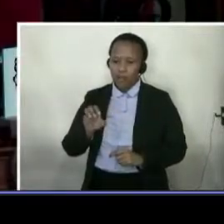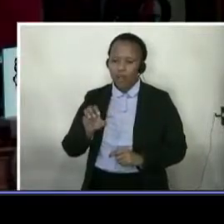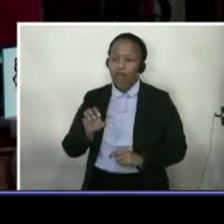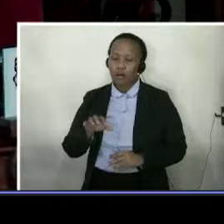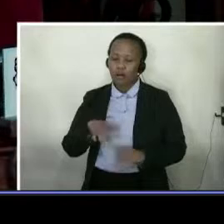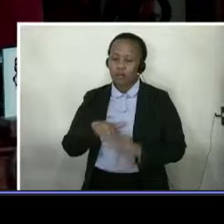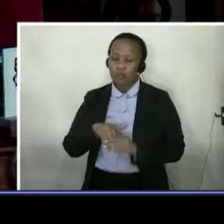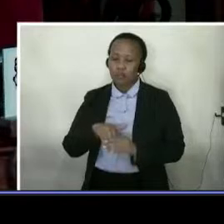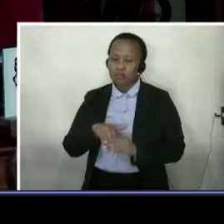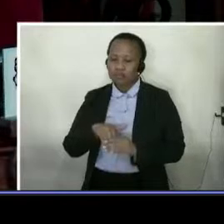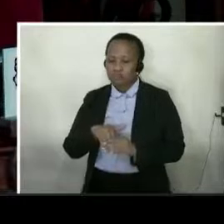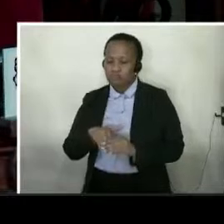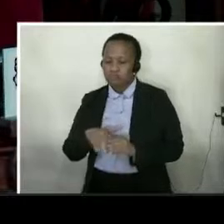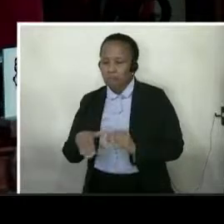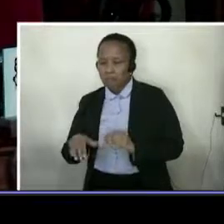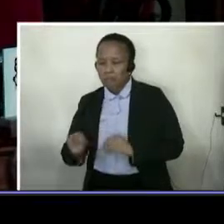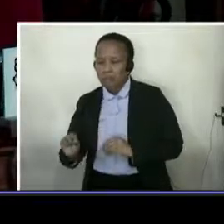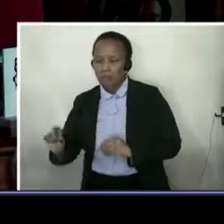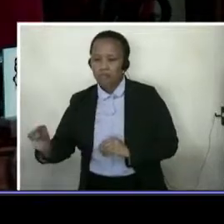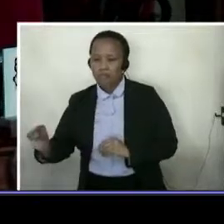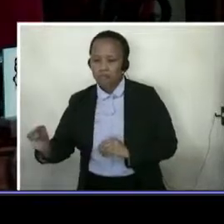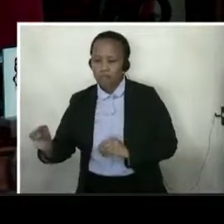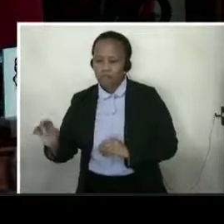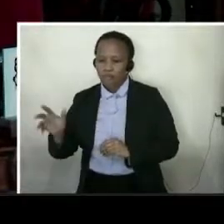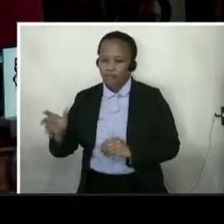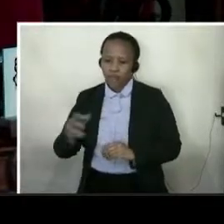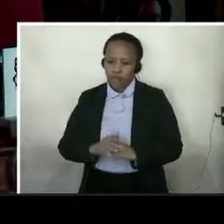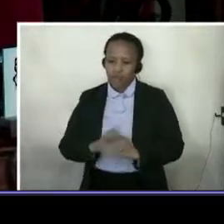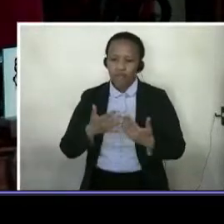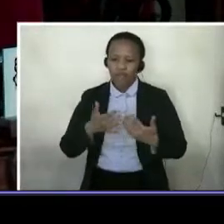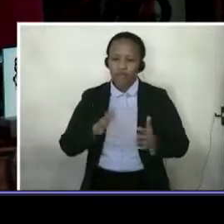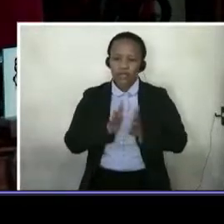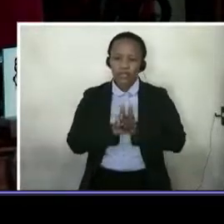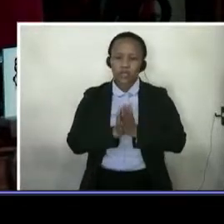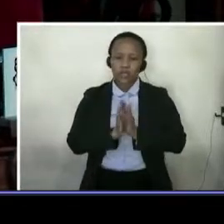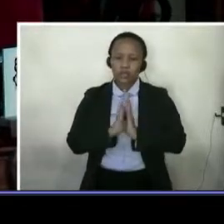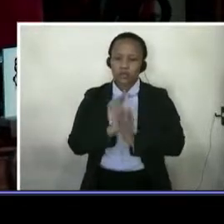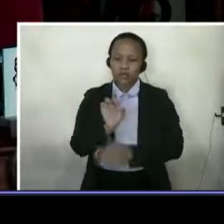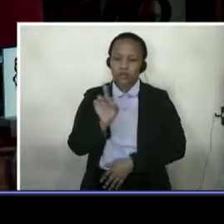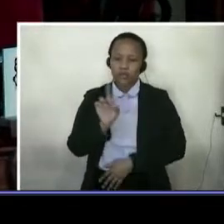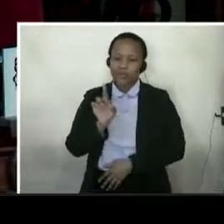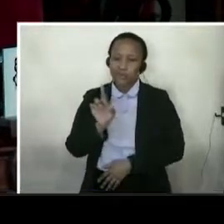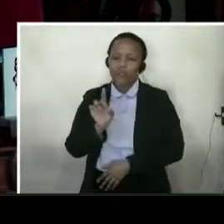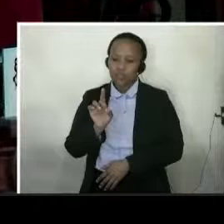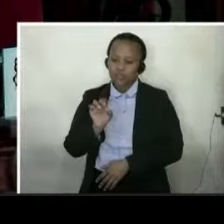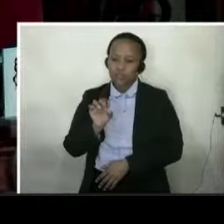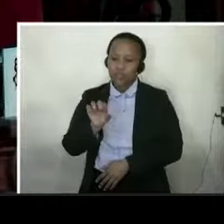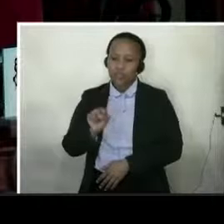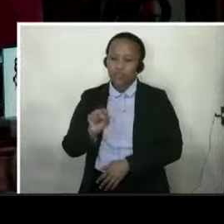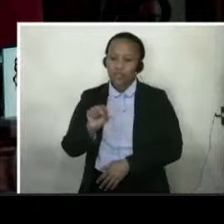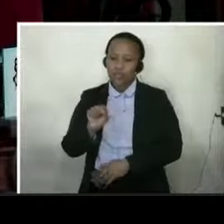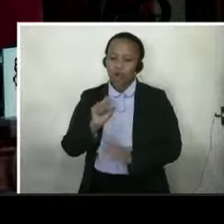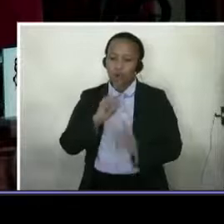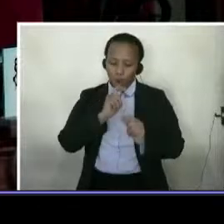Honorable Shinga to read his prepared